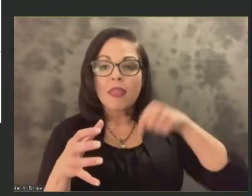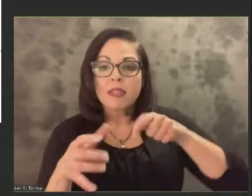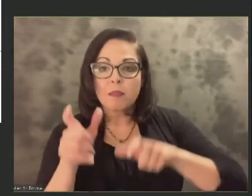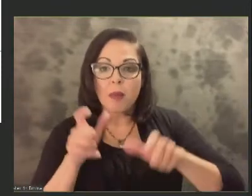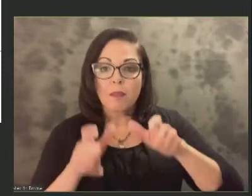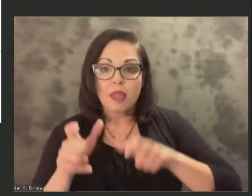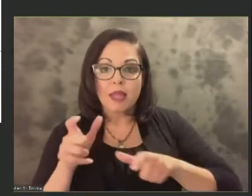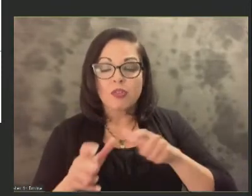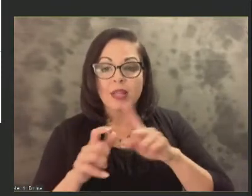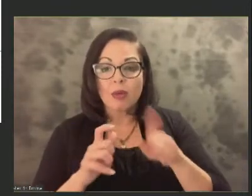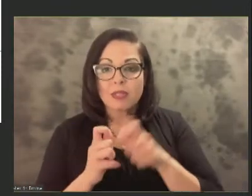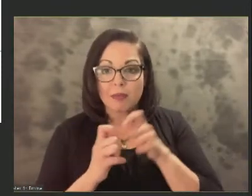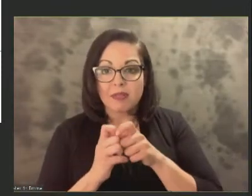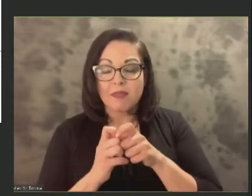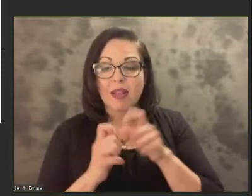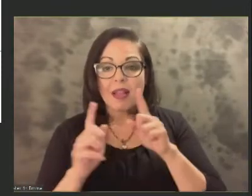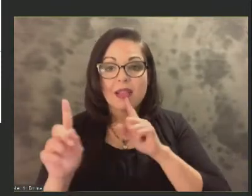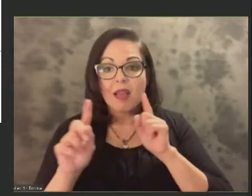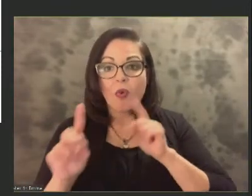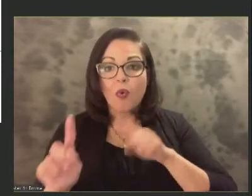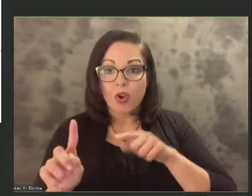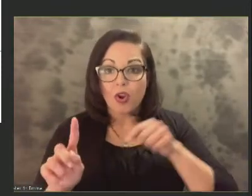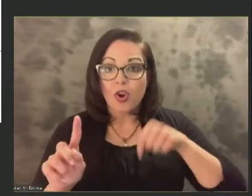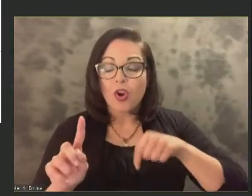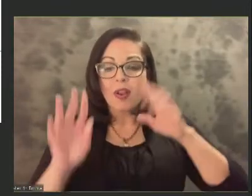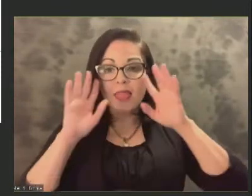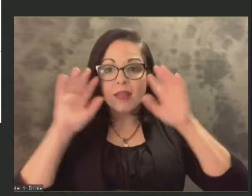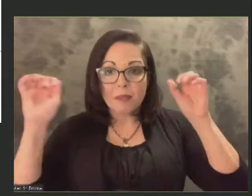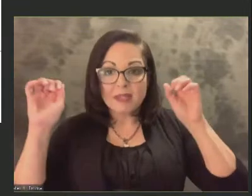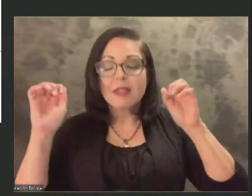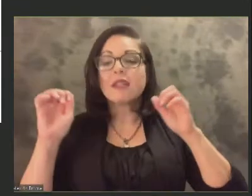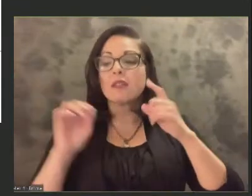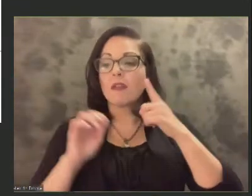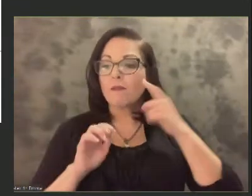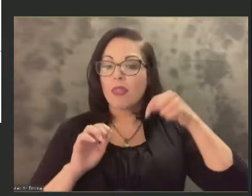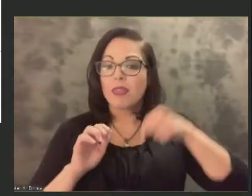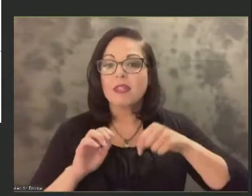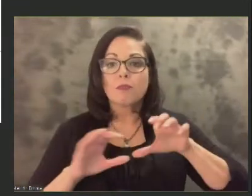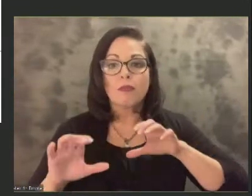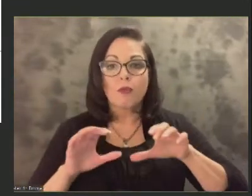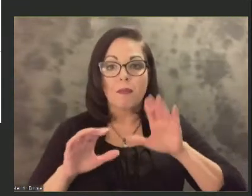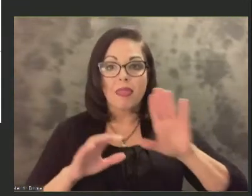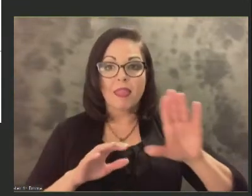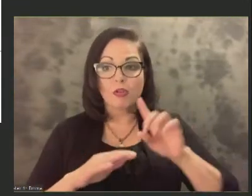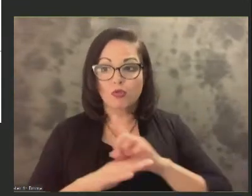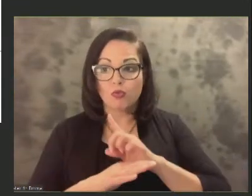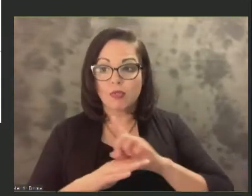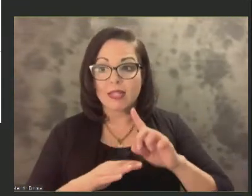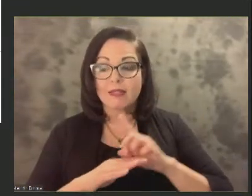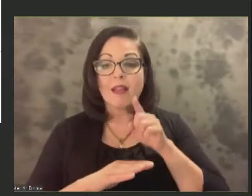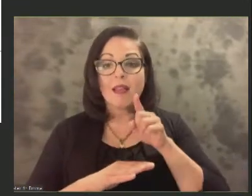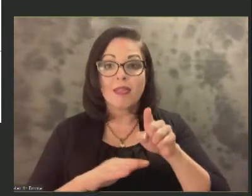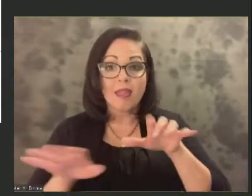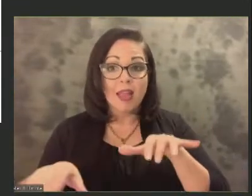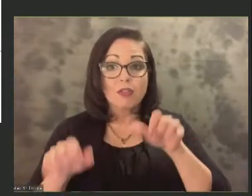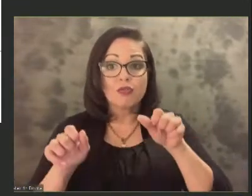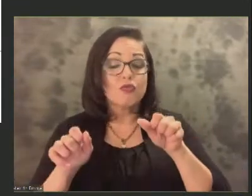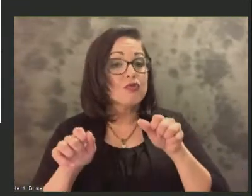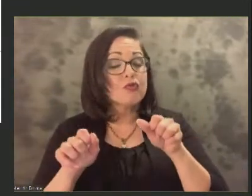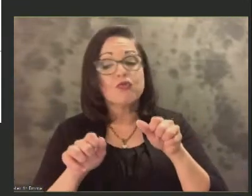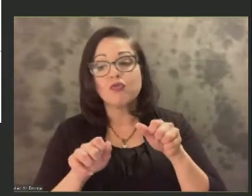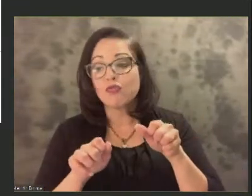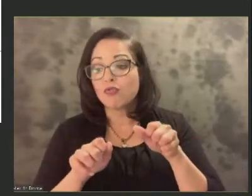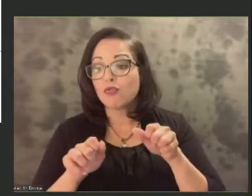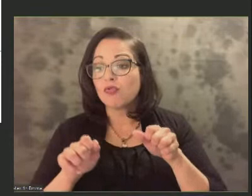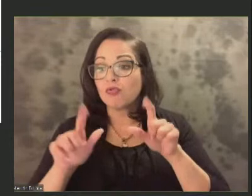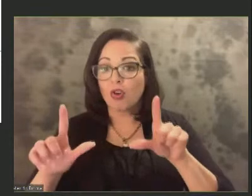the executive order as this task force performed their duty. The charter that I mentioned